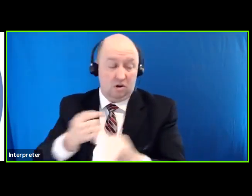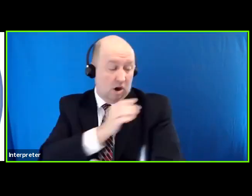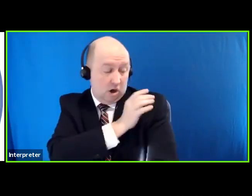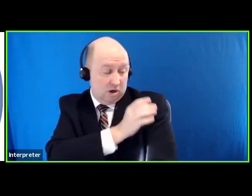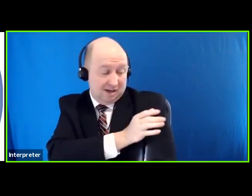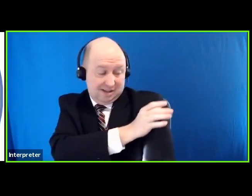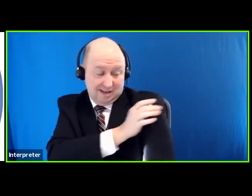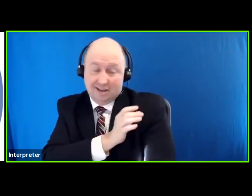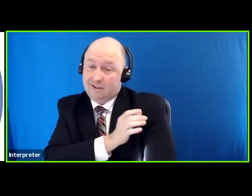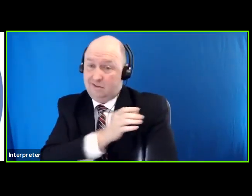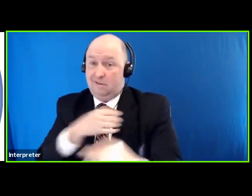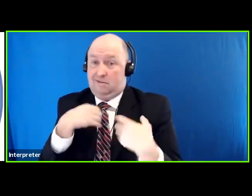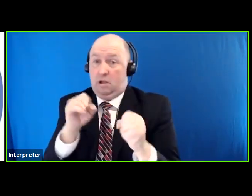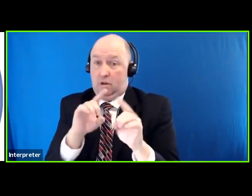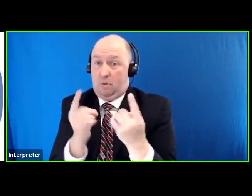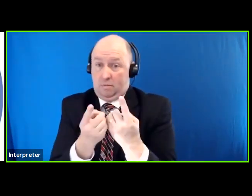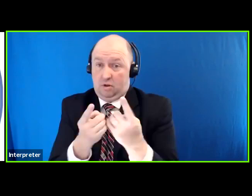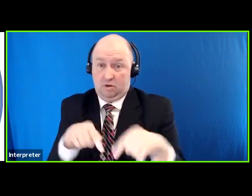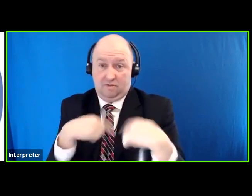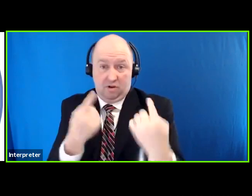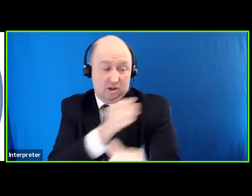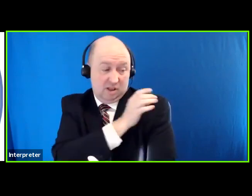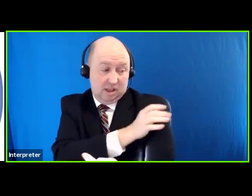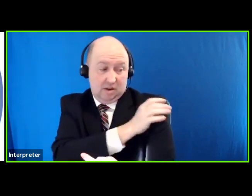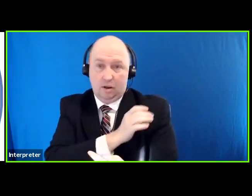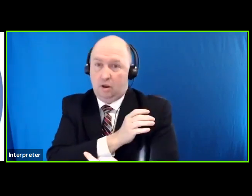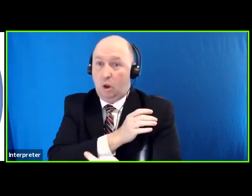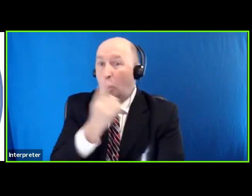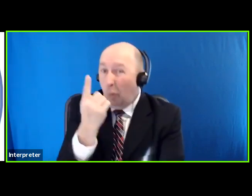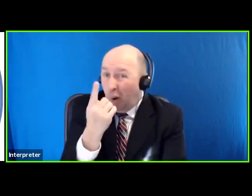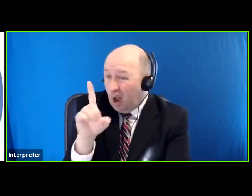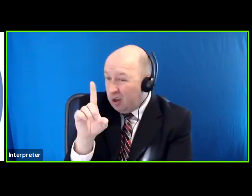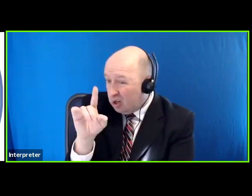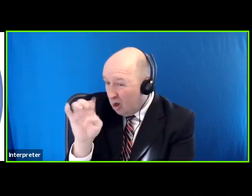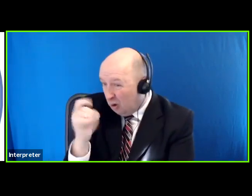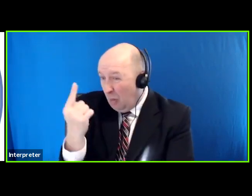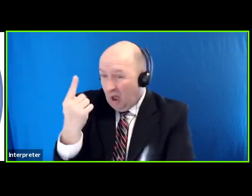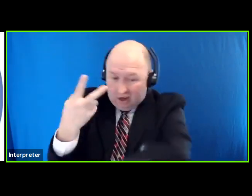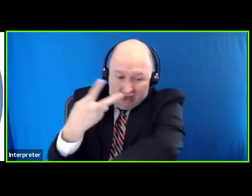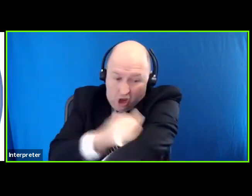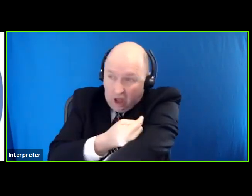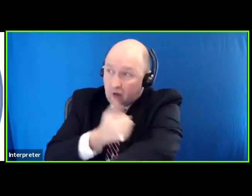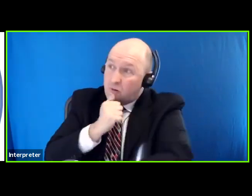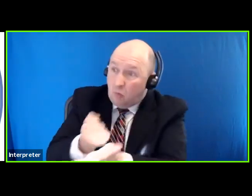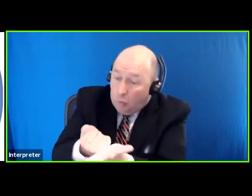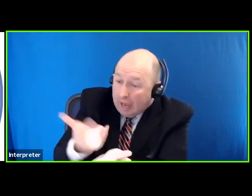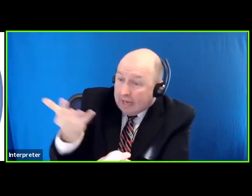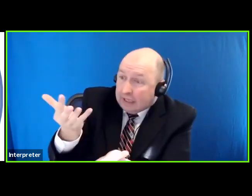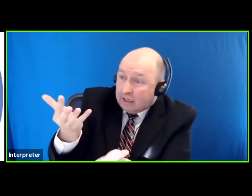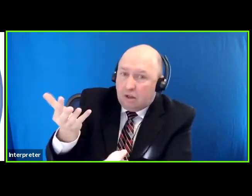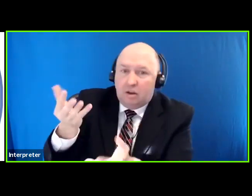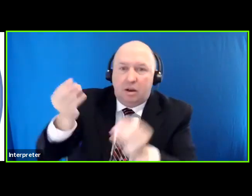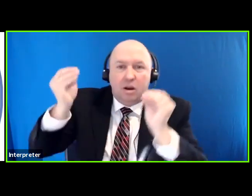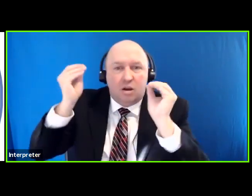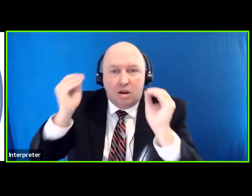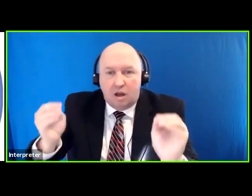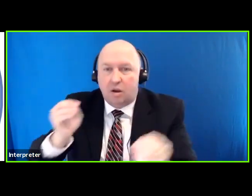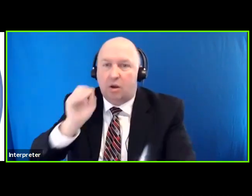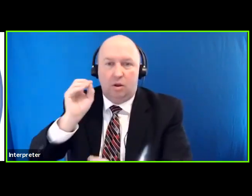that we have not wasted one dose yet. In the community, I've not heard one dose wasted. I know other communities